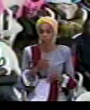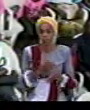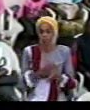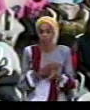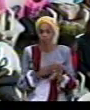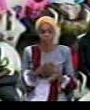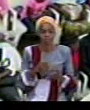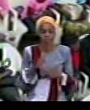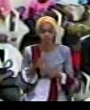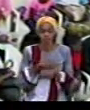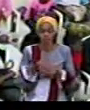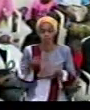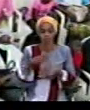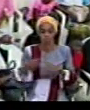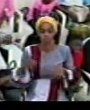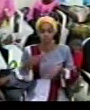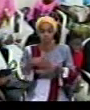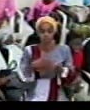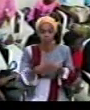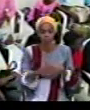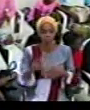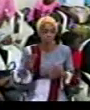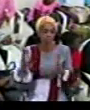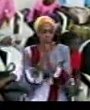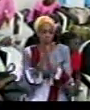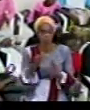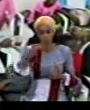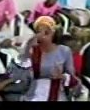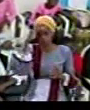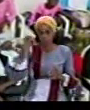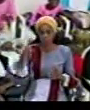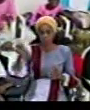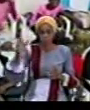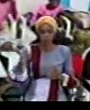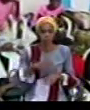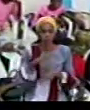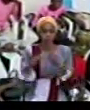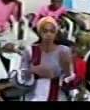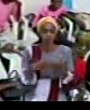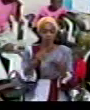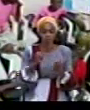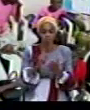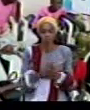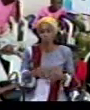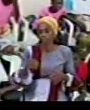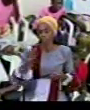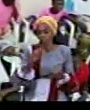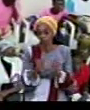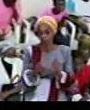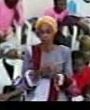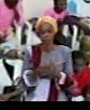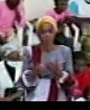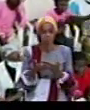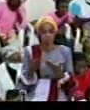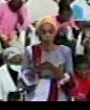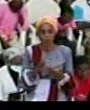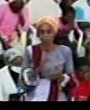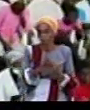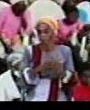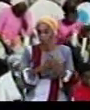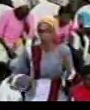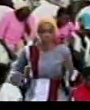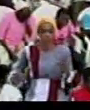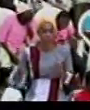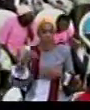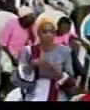last night, all that problem simply disappeared. We are told that in the hospital, they